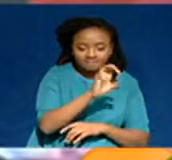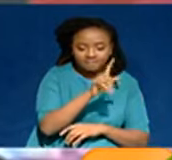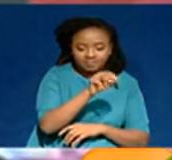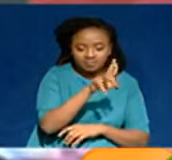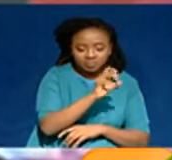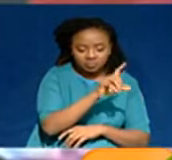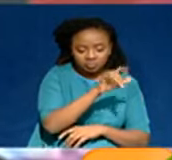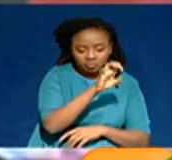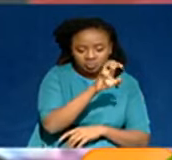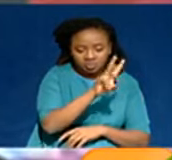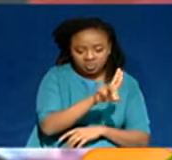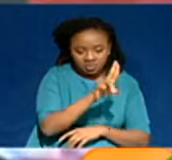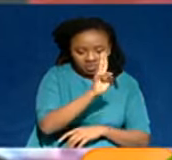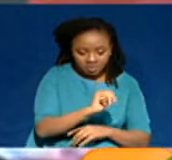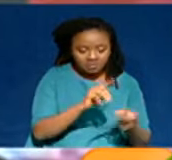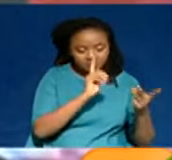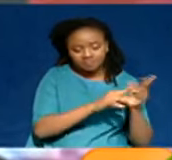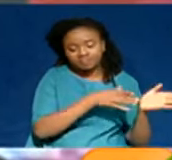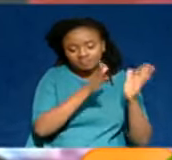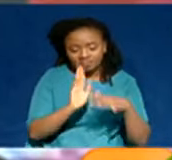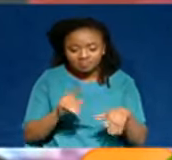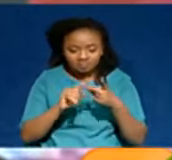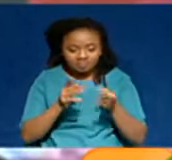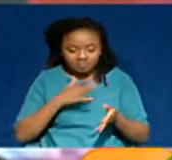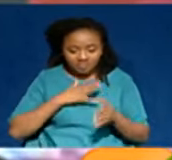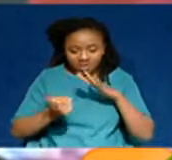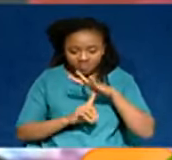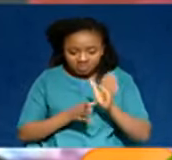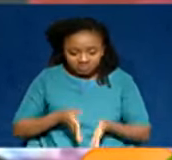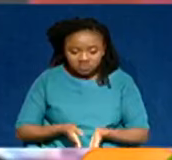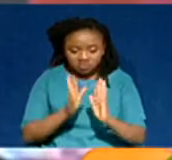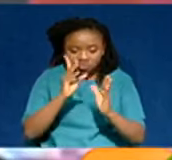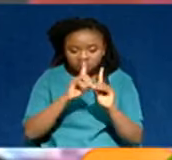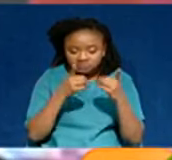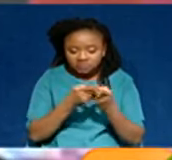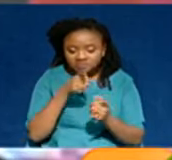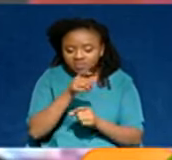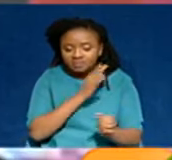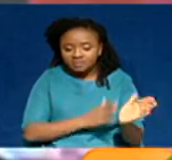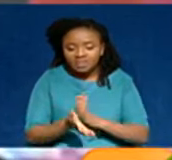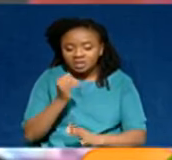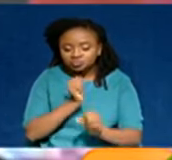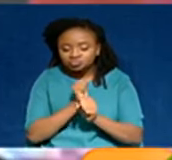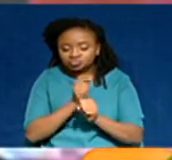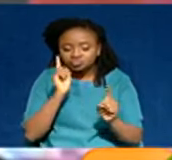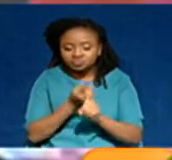with the ministry, but the roads department. What are we going to do differently in terms of roads